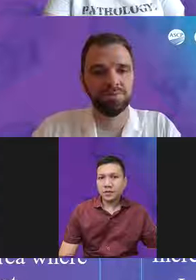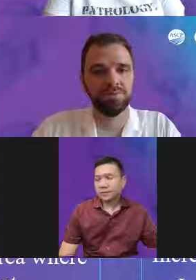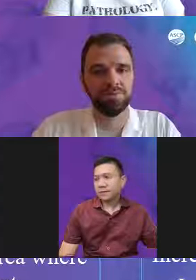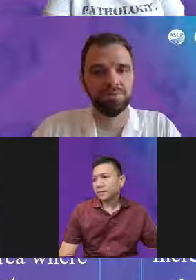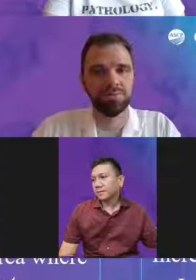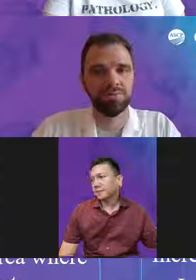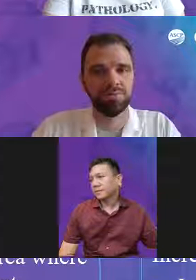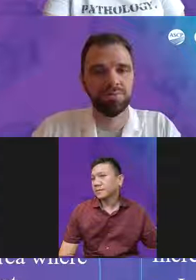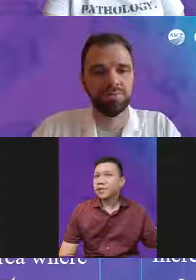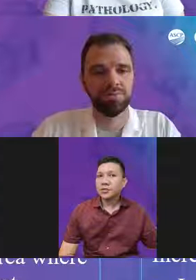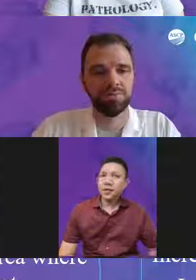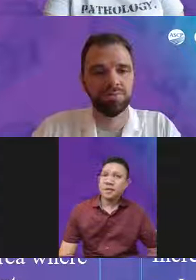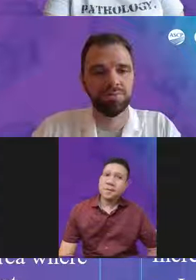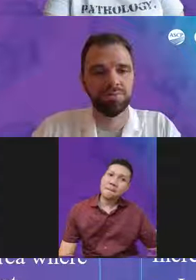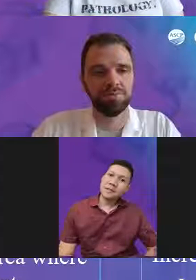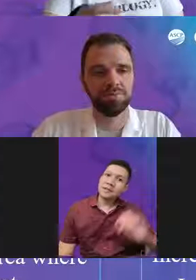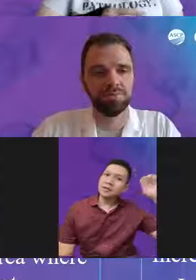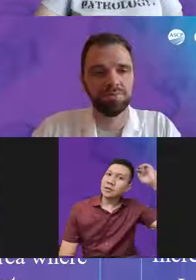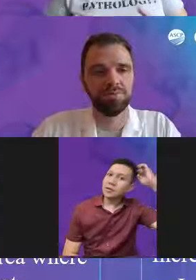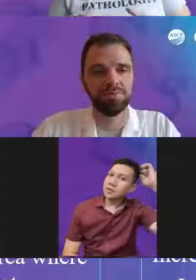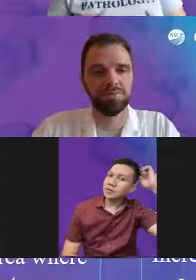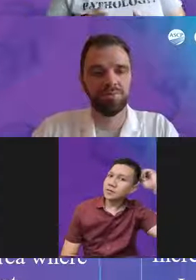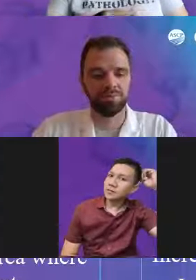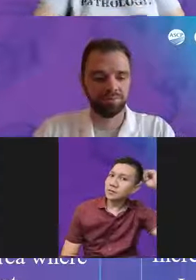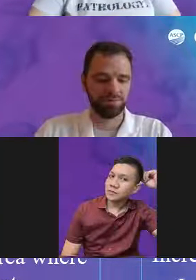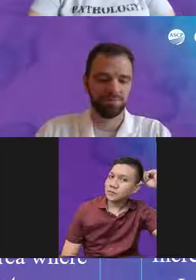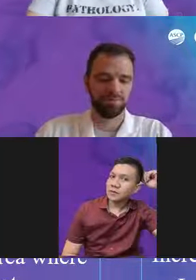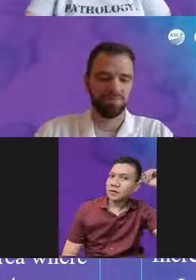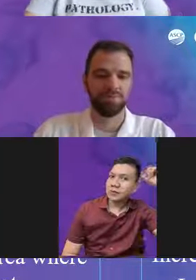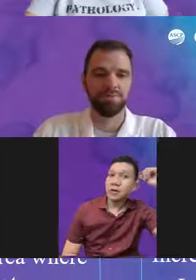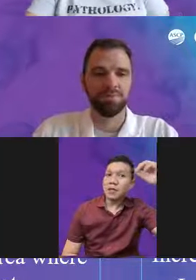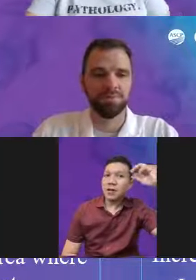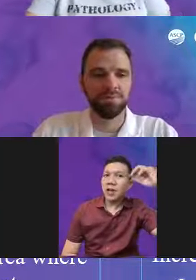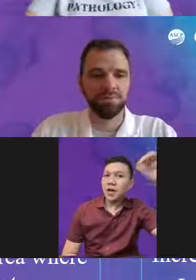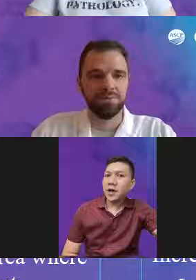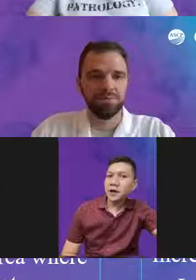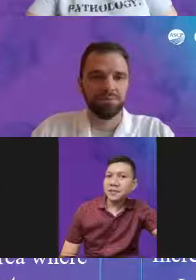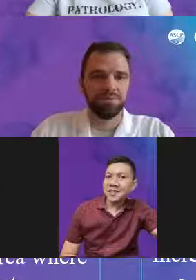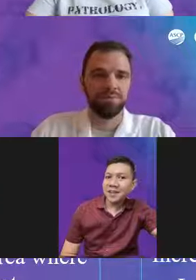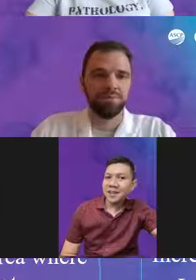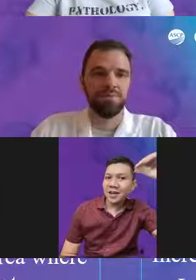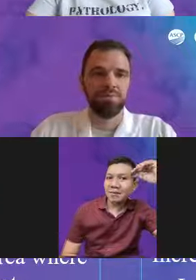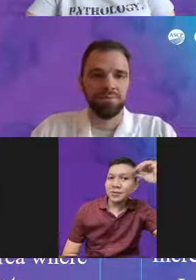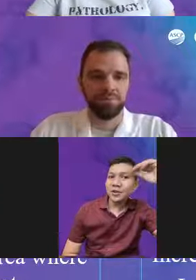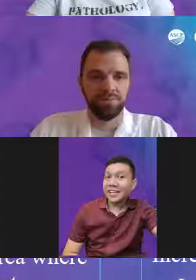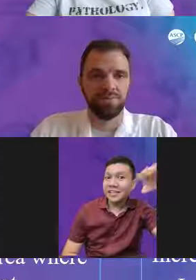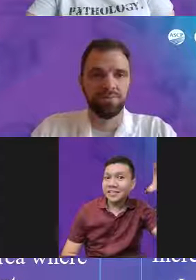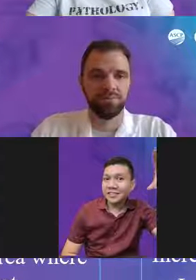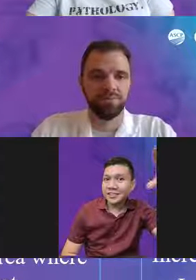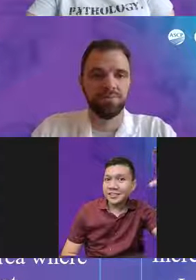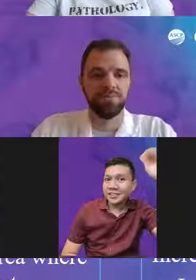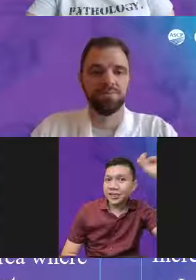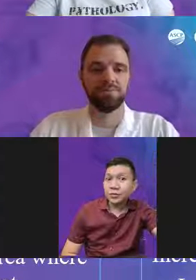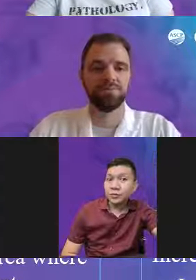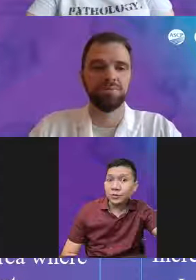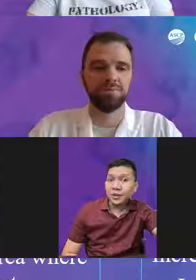CBC told you. Okay. Yes. So how go ahead. I always say, look at the